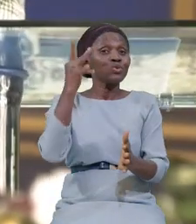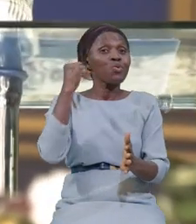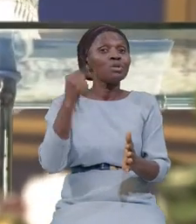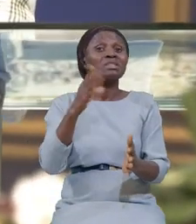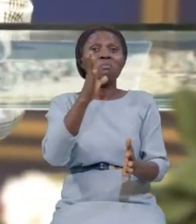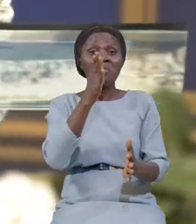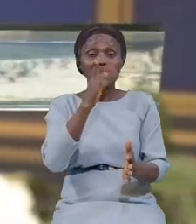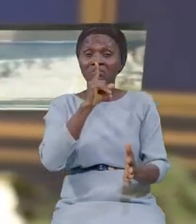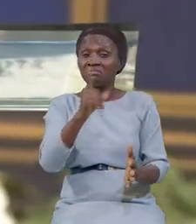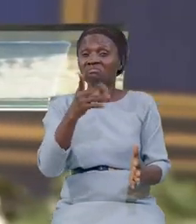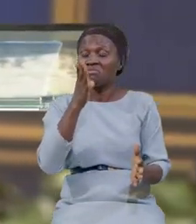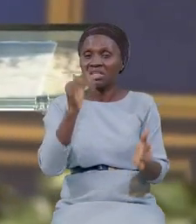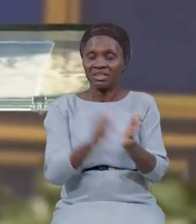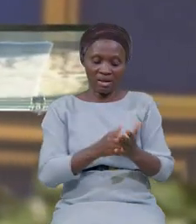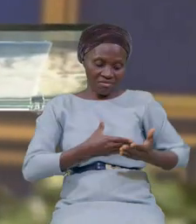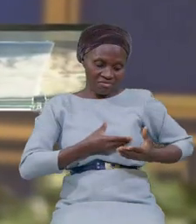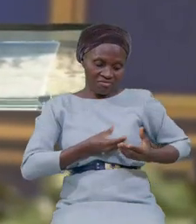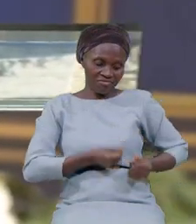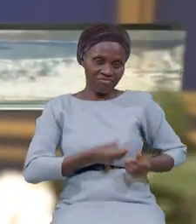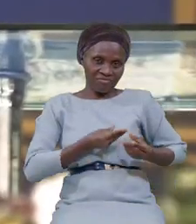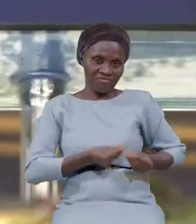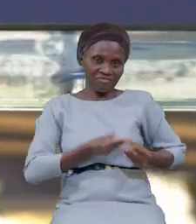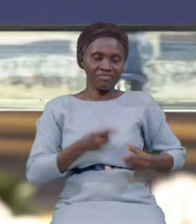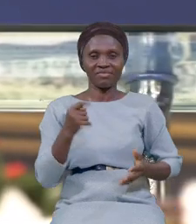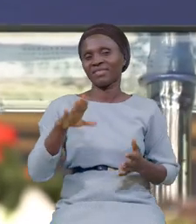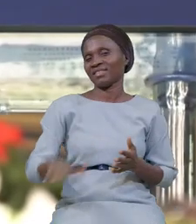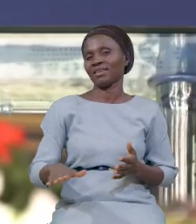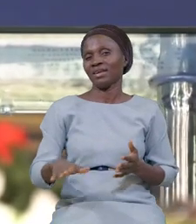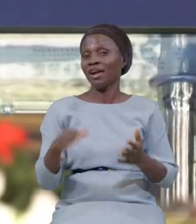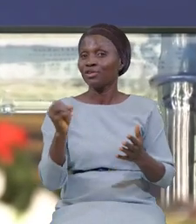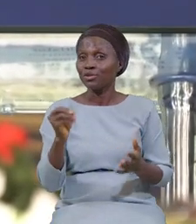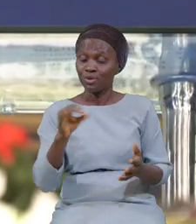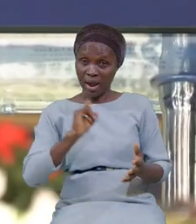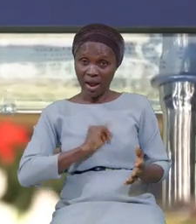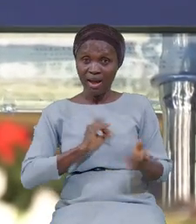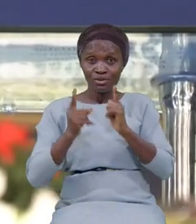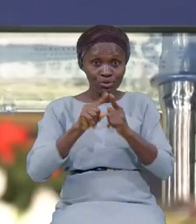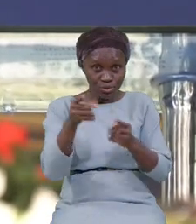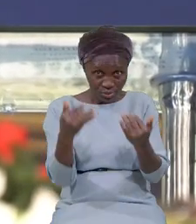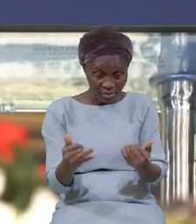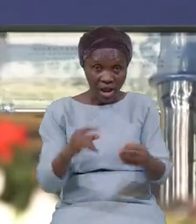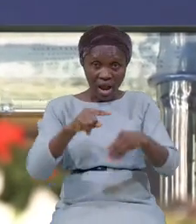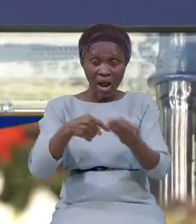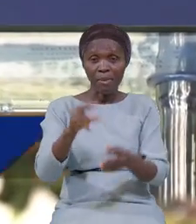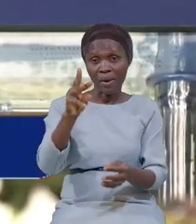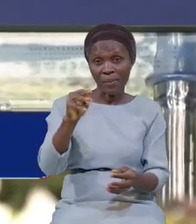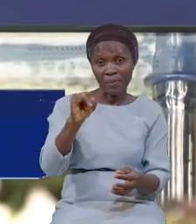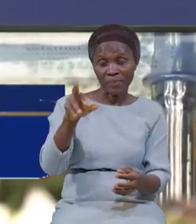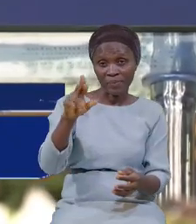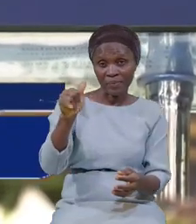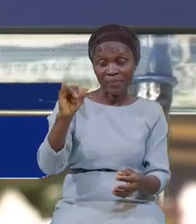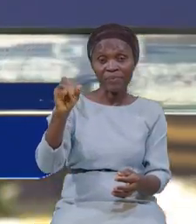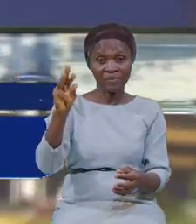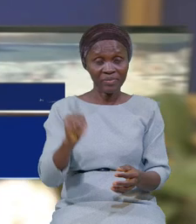child. And so I'm talking to you about Miriam and the mother as